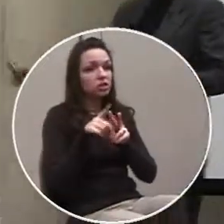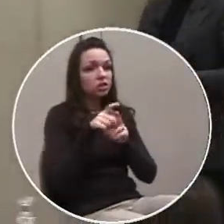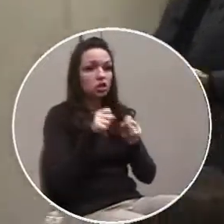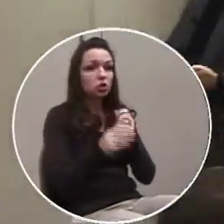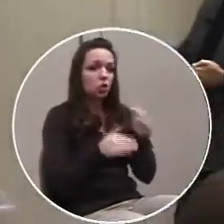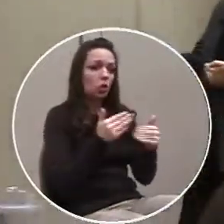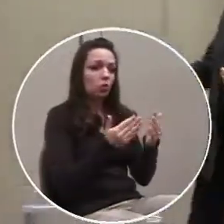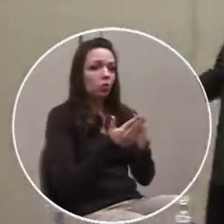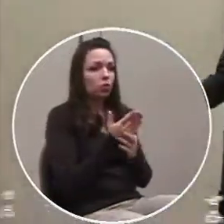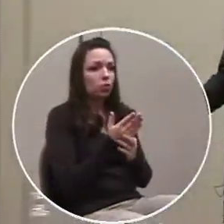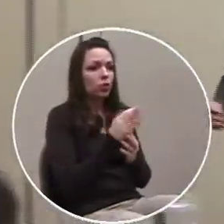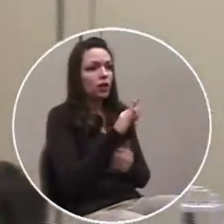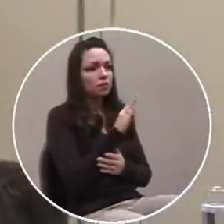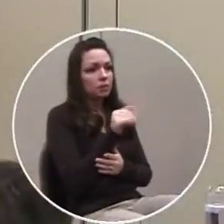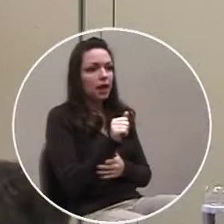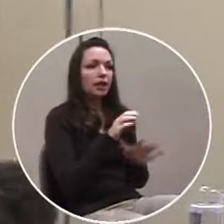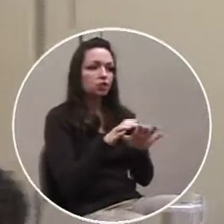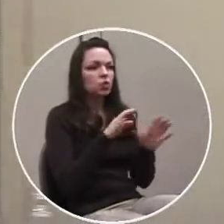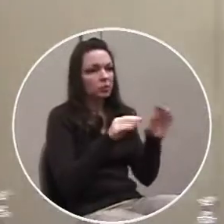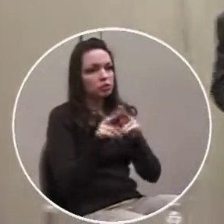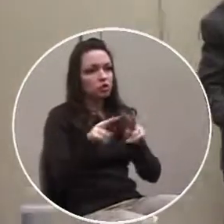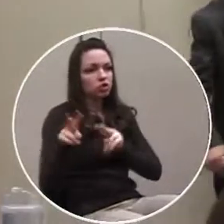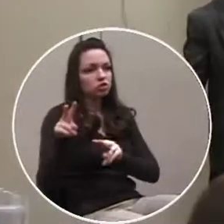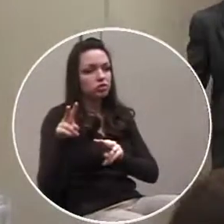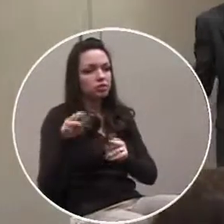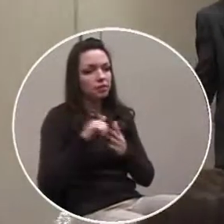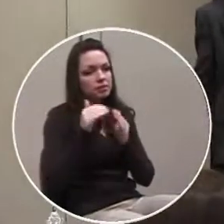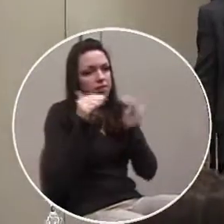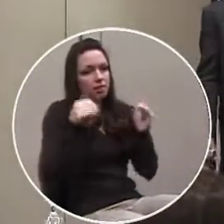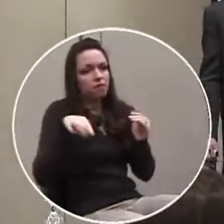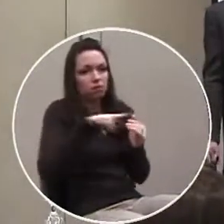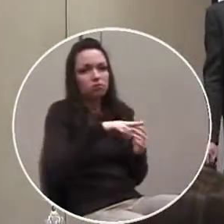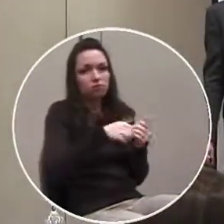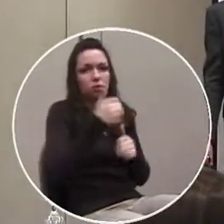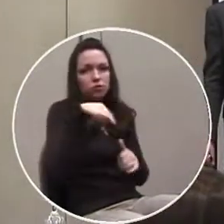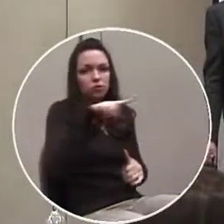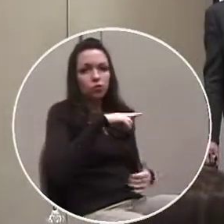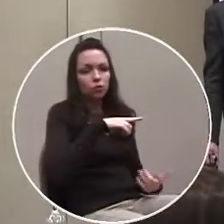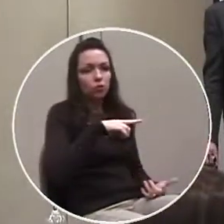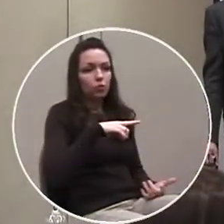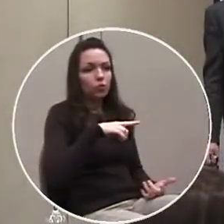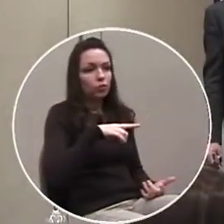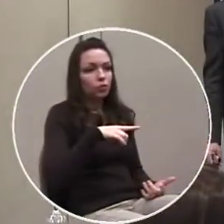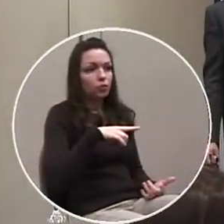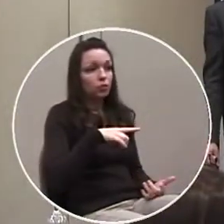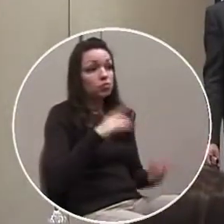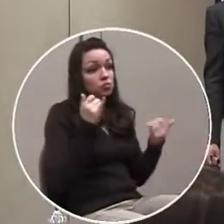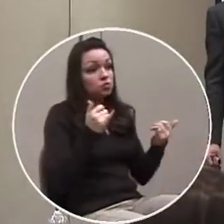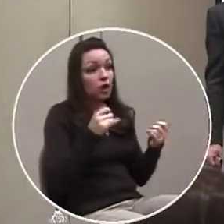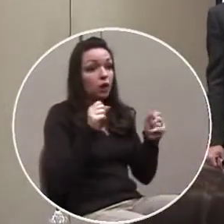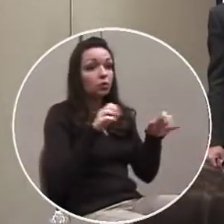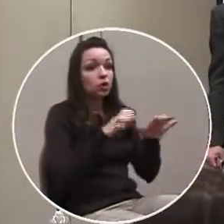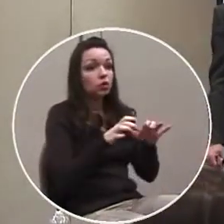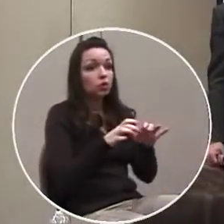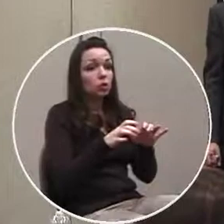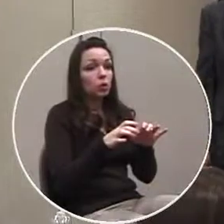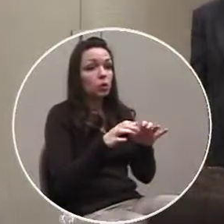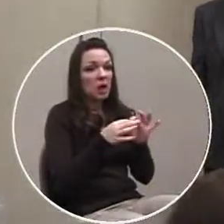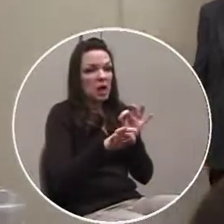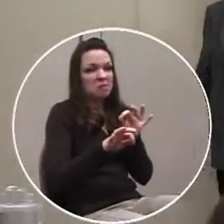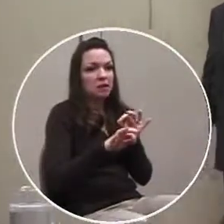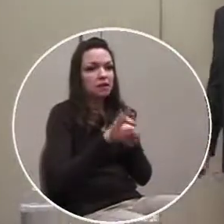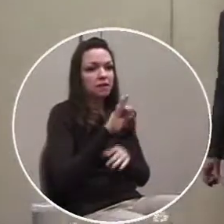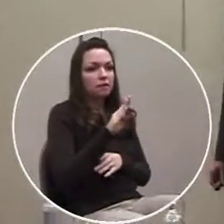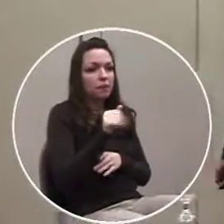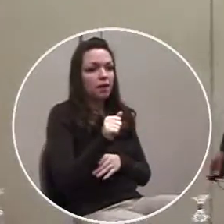through the FBA and do observations. Most of you now are very capable of doing a mini functional behavior assessment